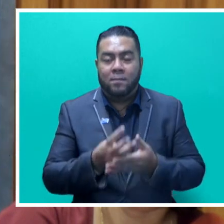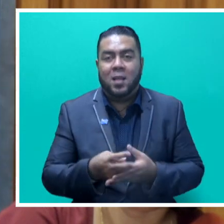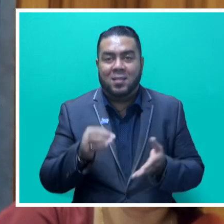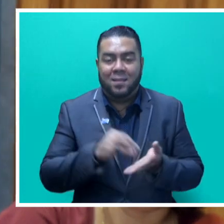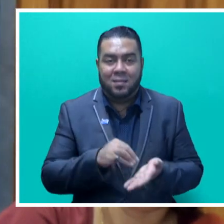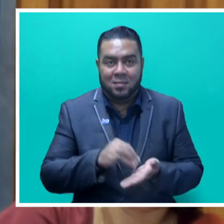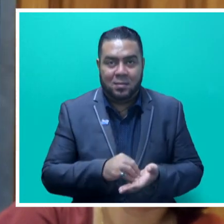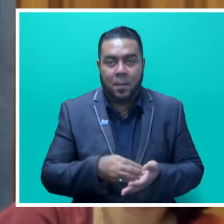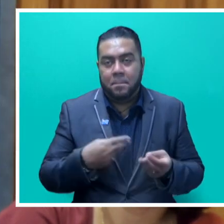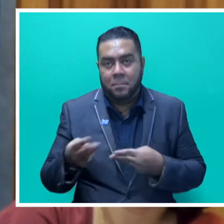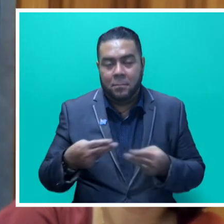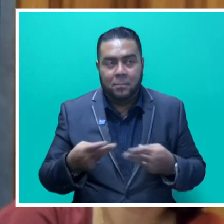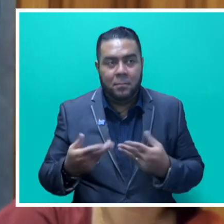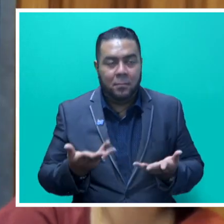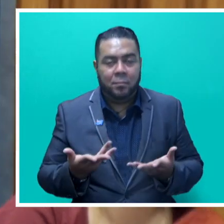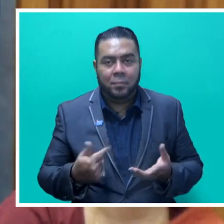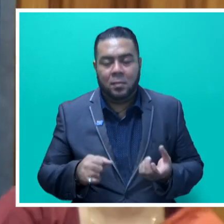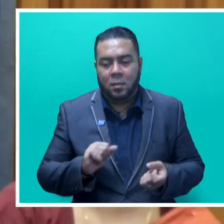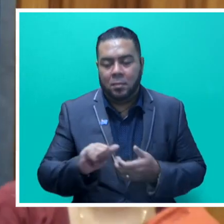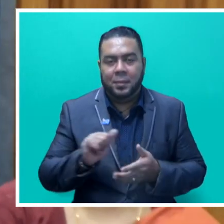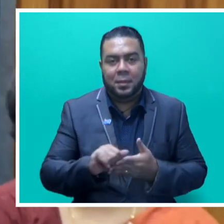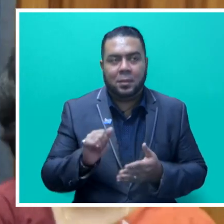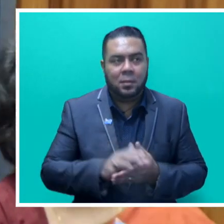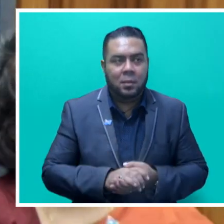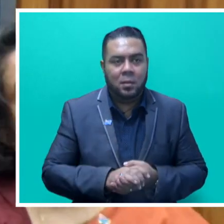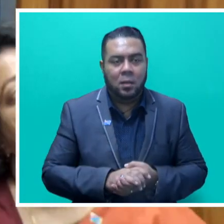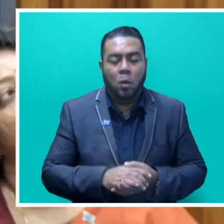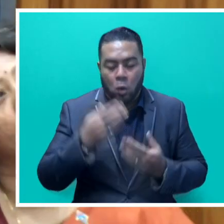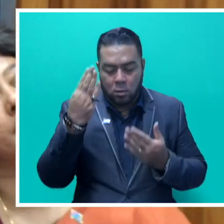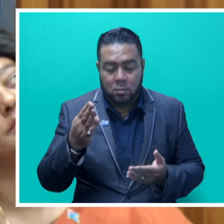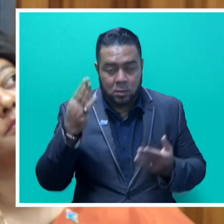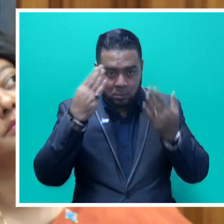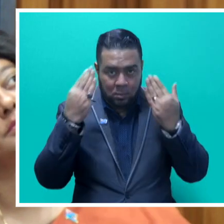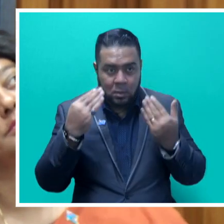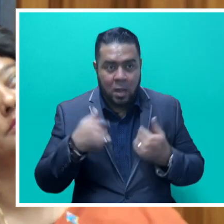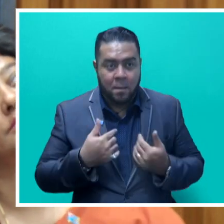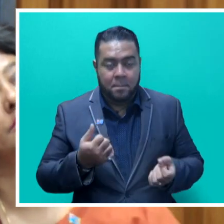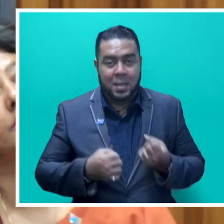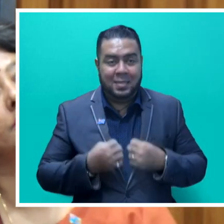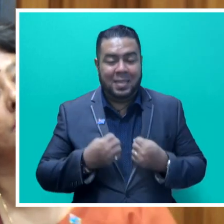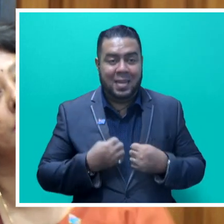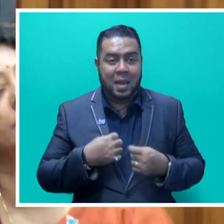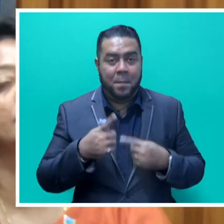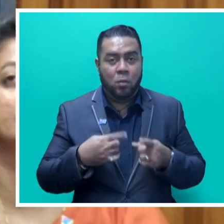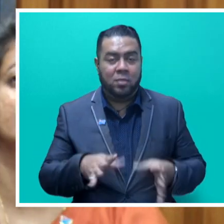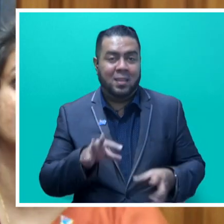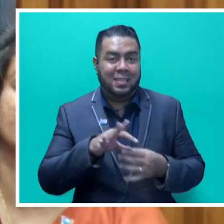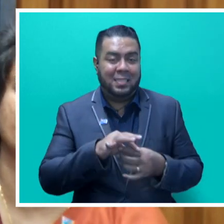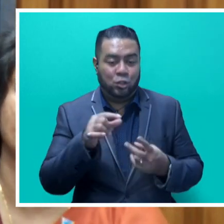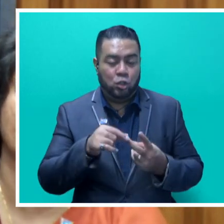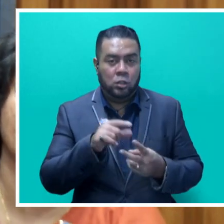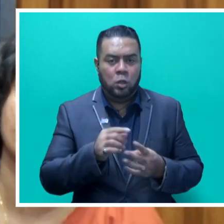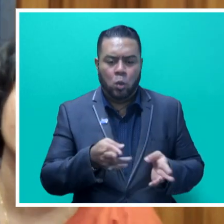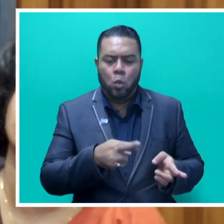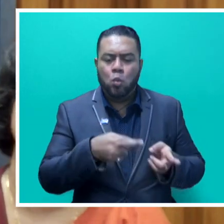services, marketing and distribution networks. Honorable Speaker, sir, I am excited about the decision to transfer the Rural